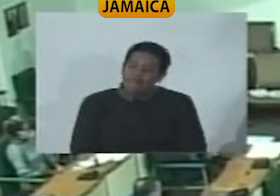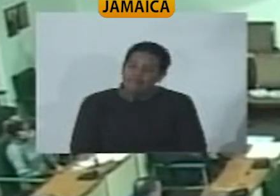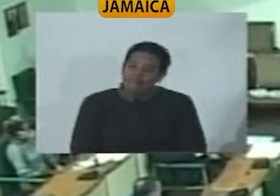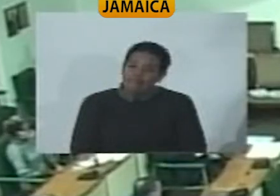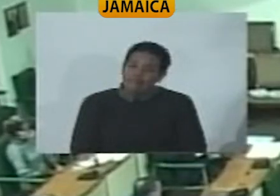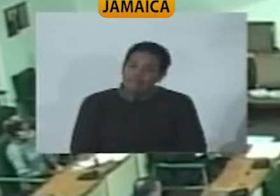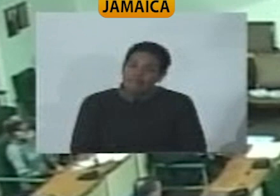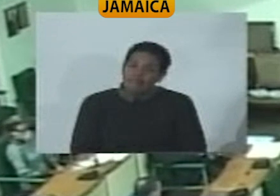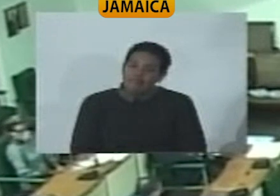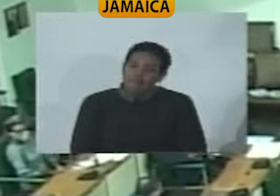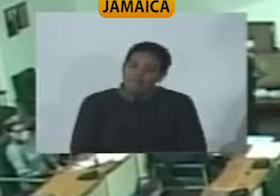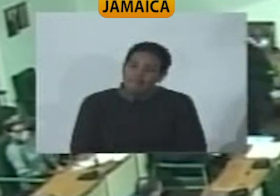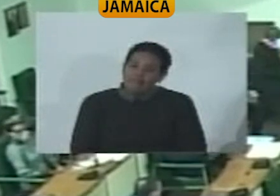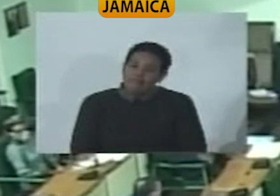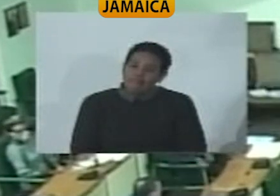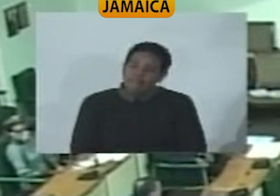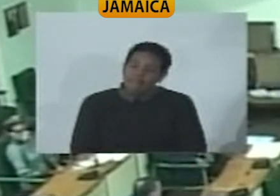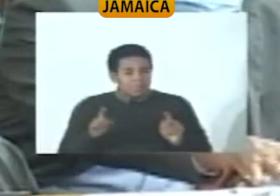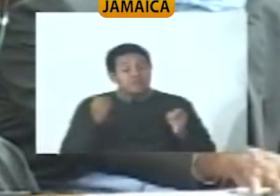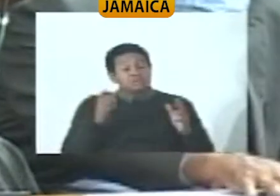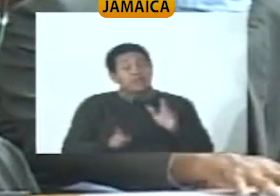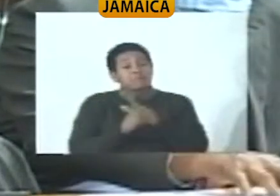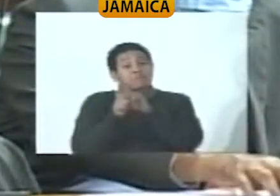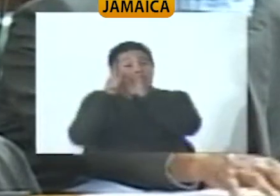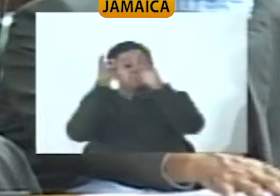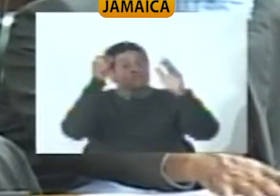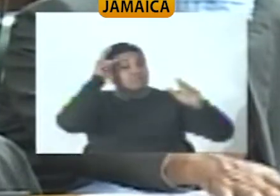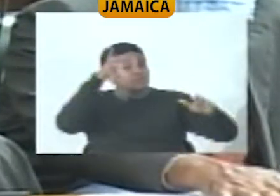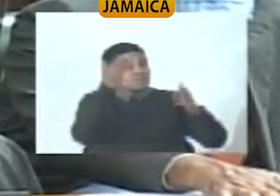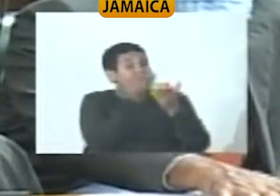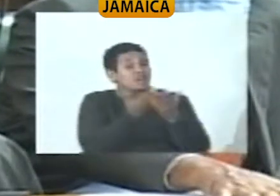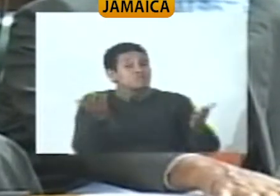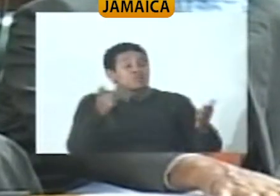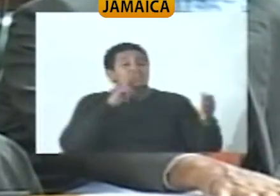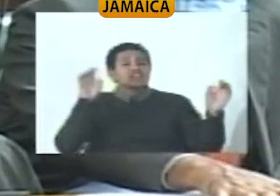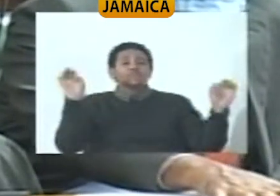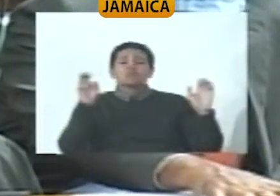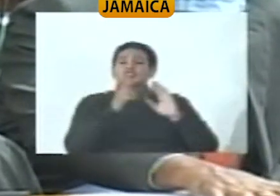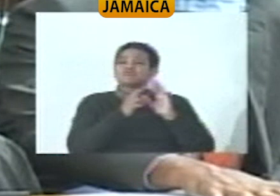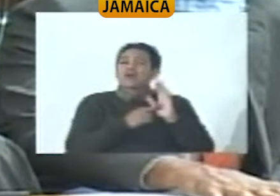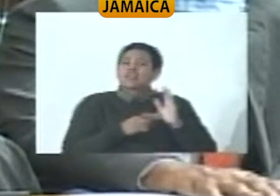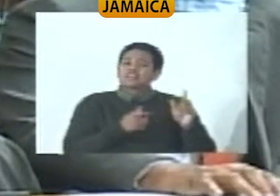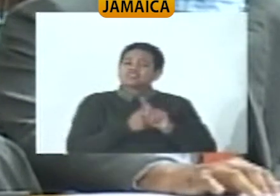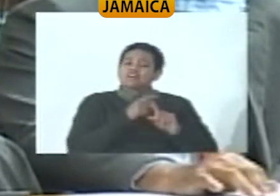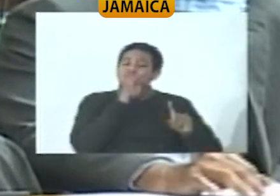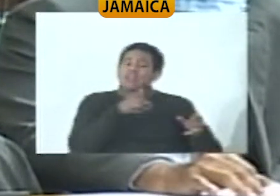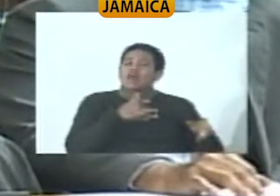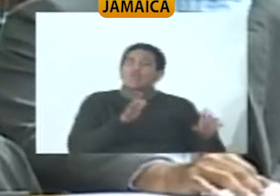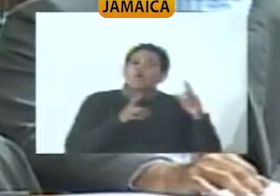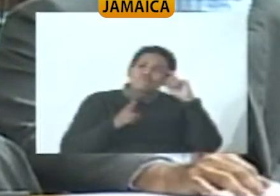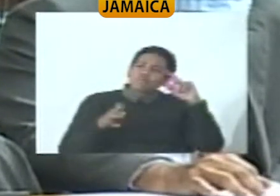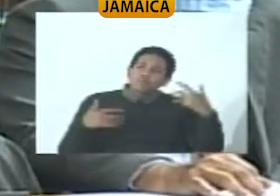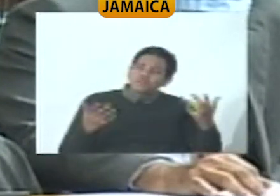and the ongoing crime crisis in the country. The fact is that the emergency regulations allow for